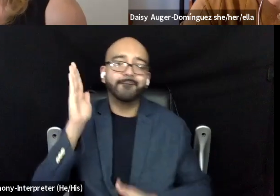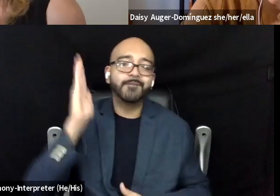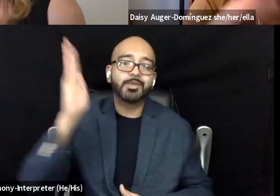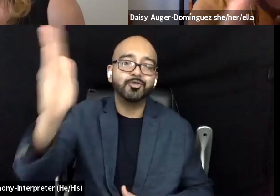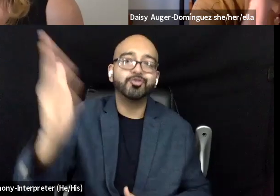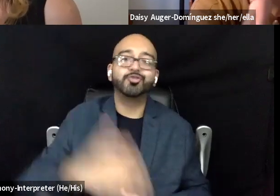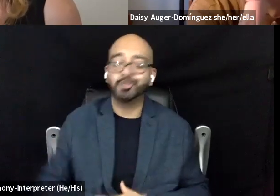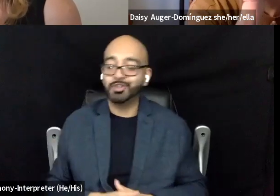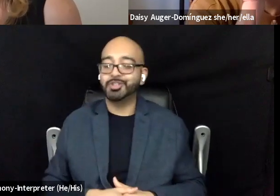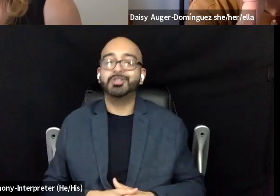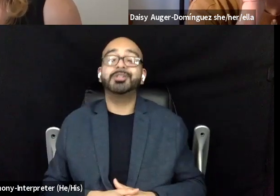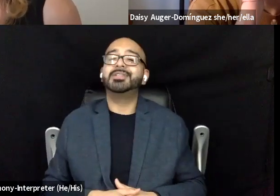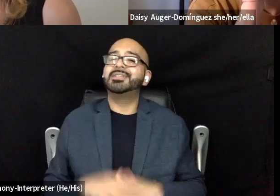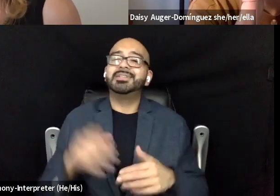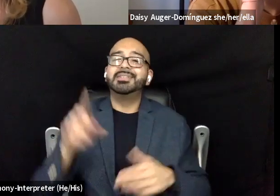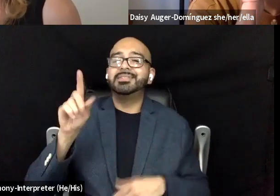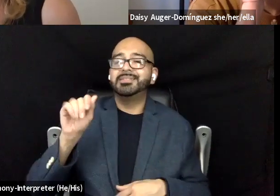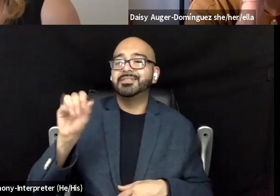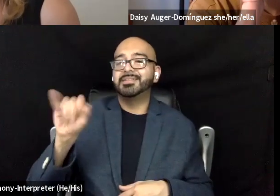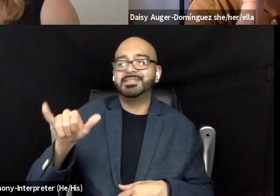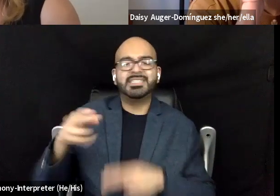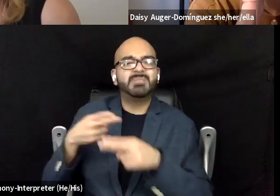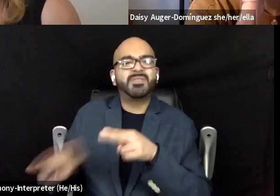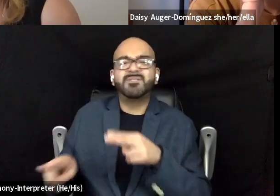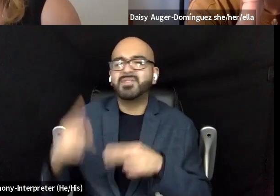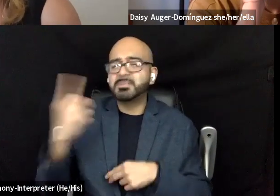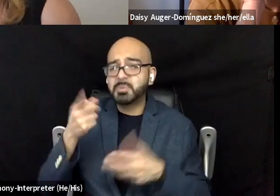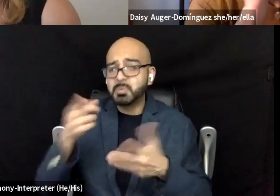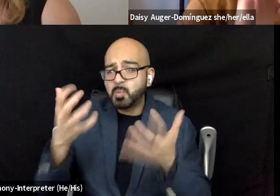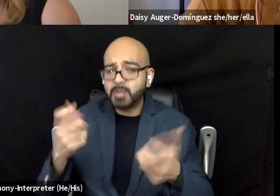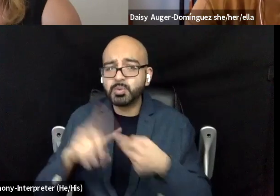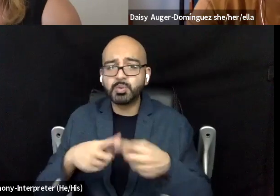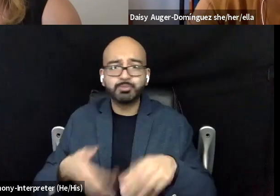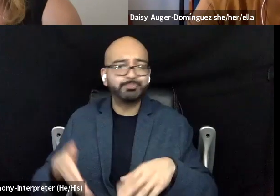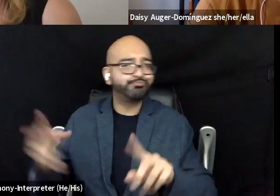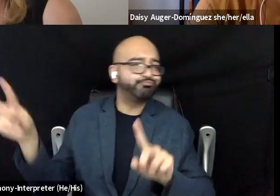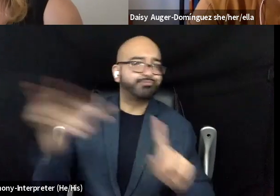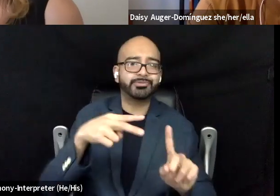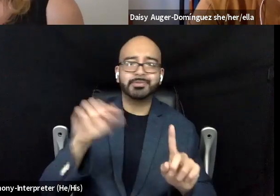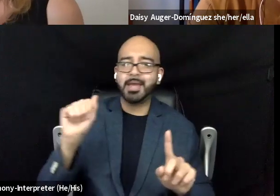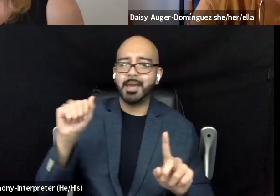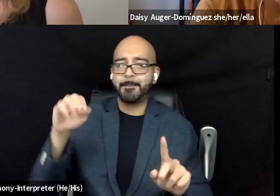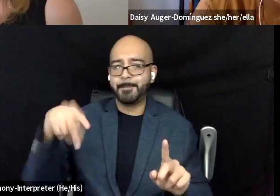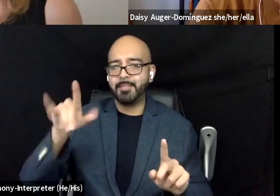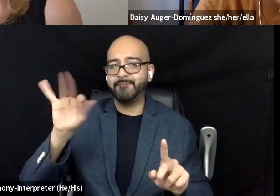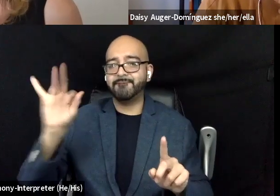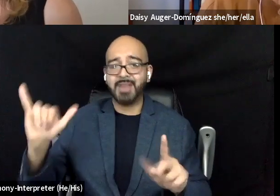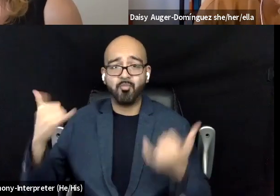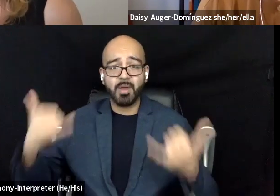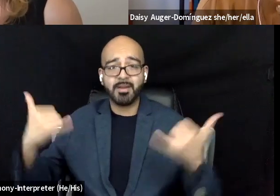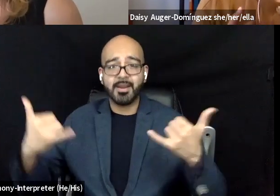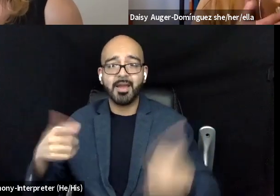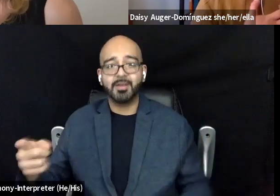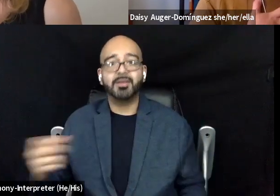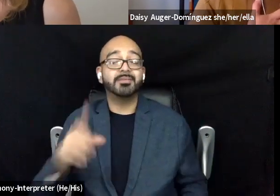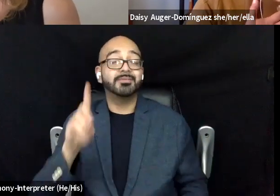Daisy, quickly, is there anything you would like to amplify right now? Oh my goodness. There's so much.